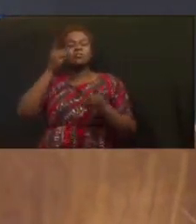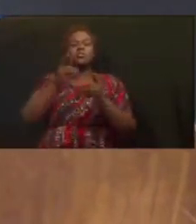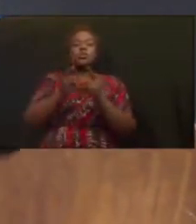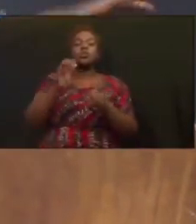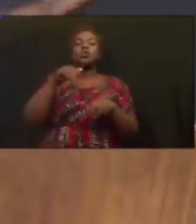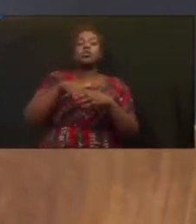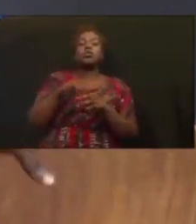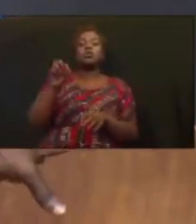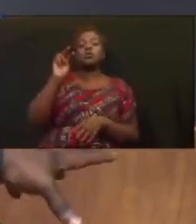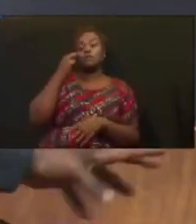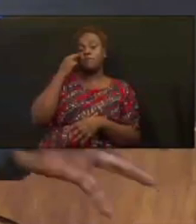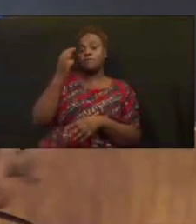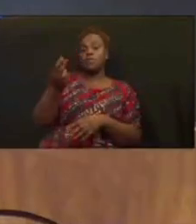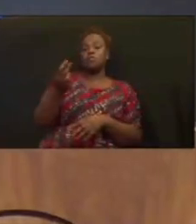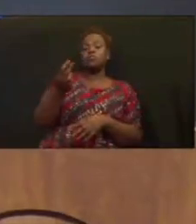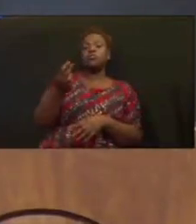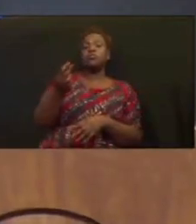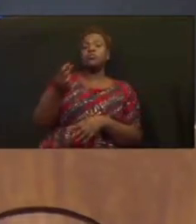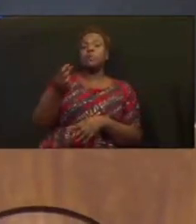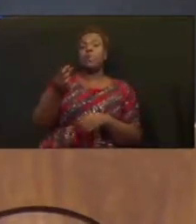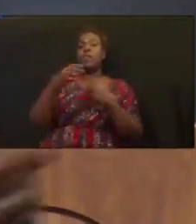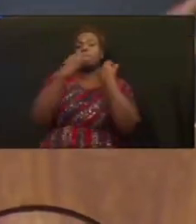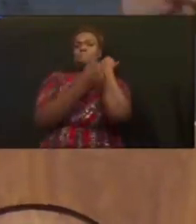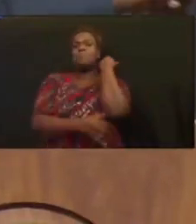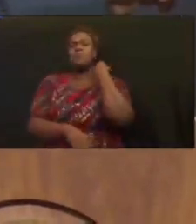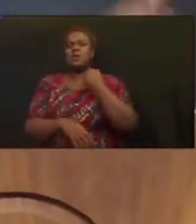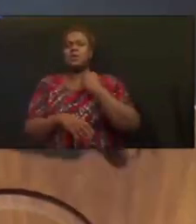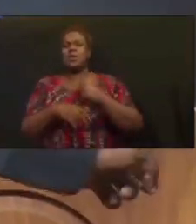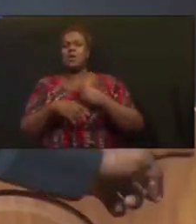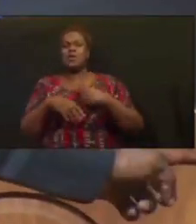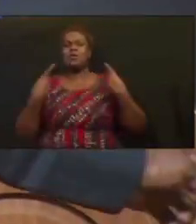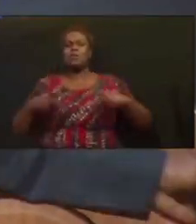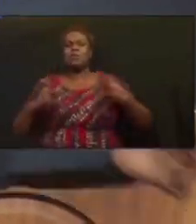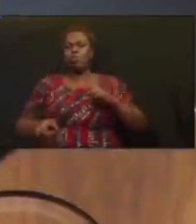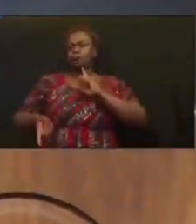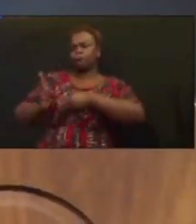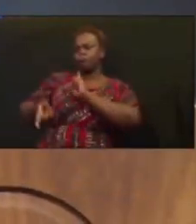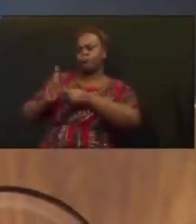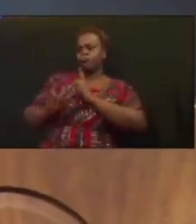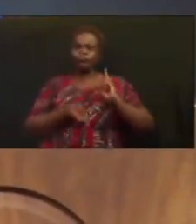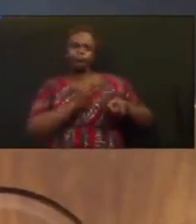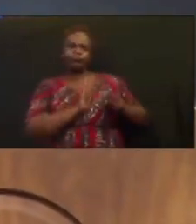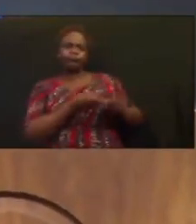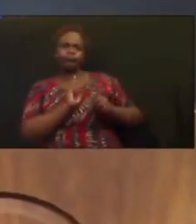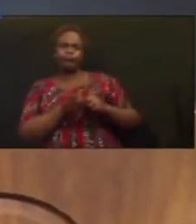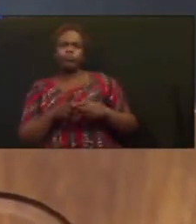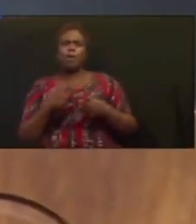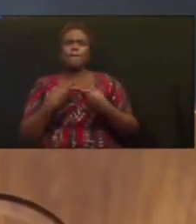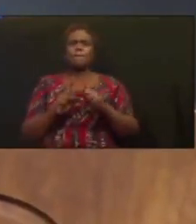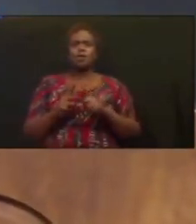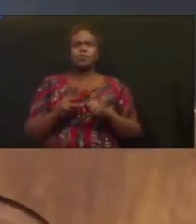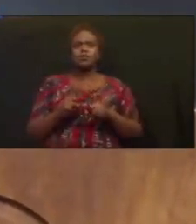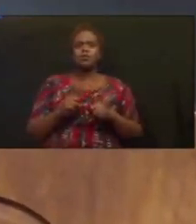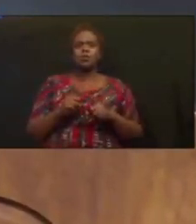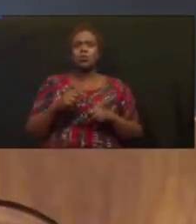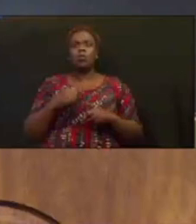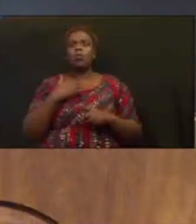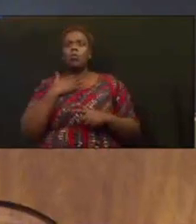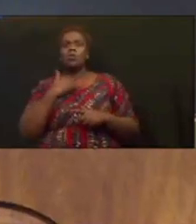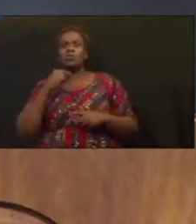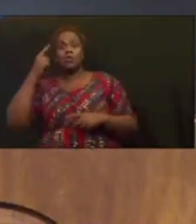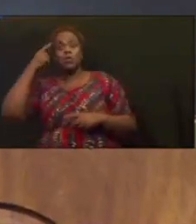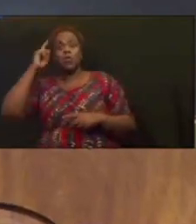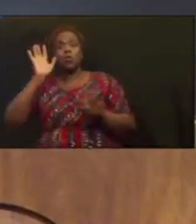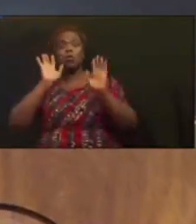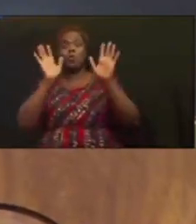it became like some wicked people were chasing me and they wanted to harm me. So I was more concerned about my safety than